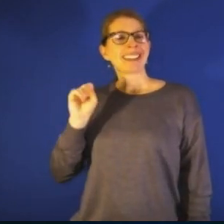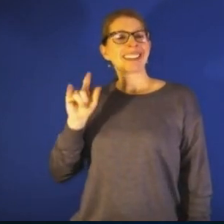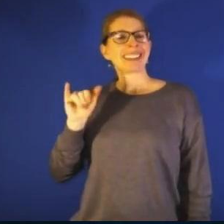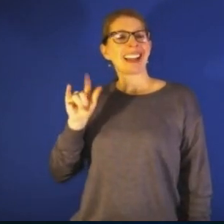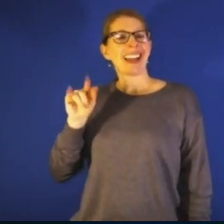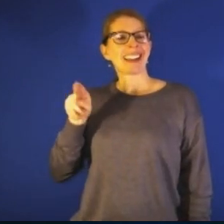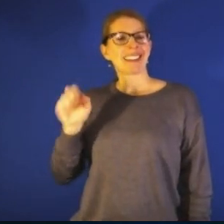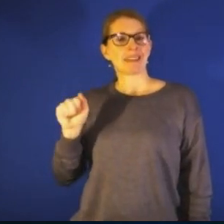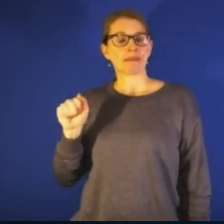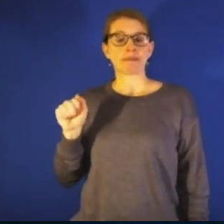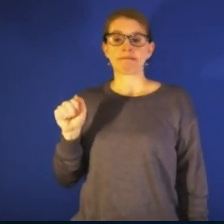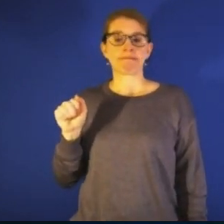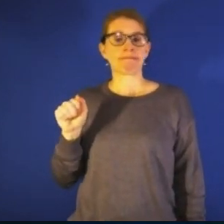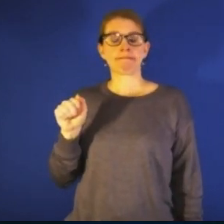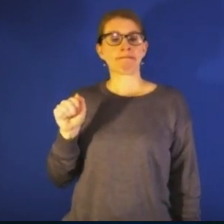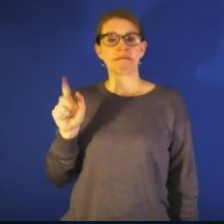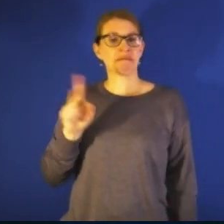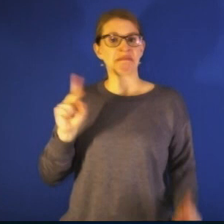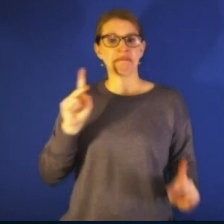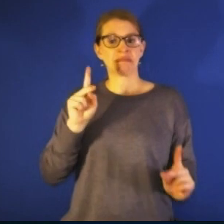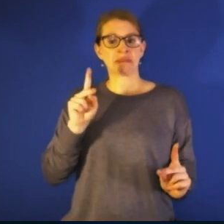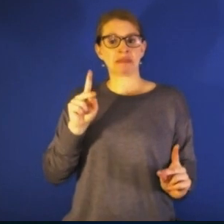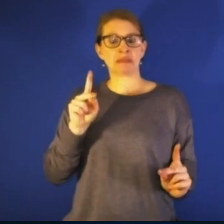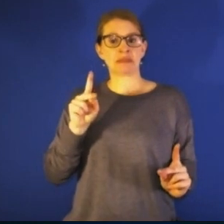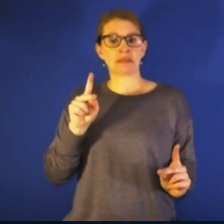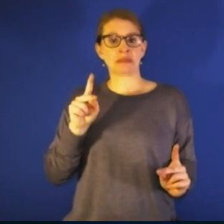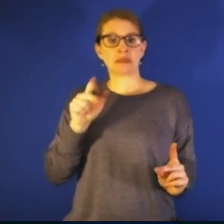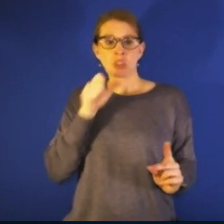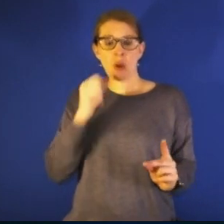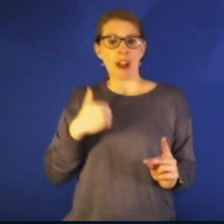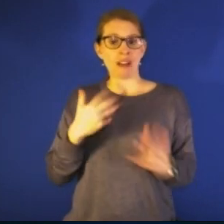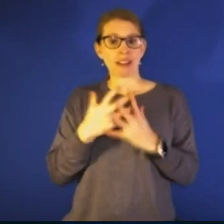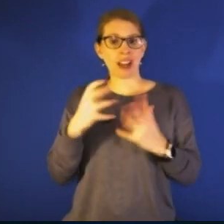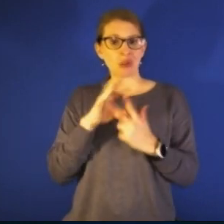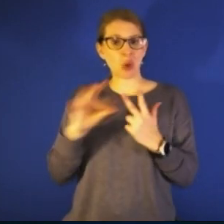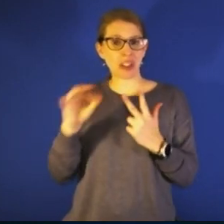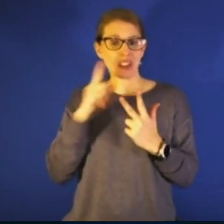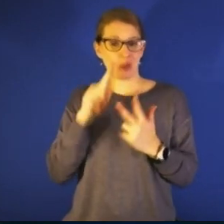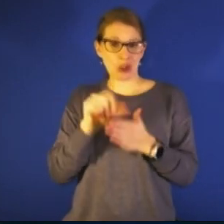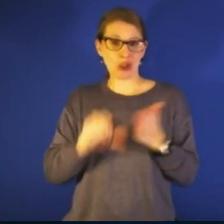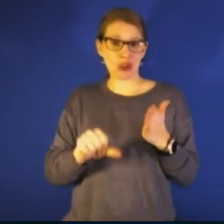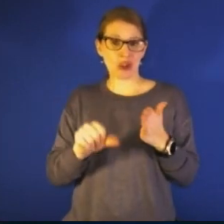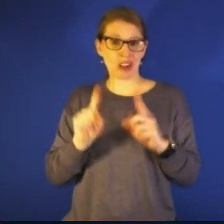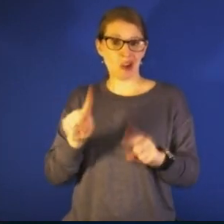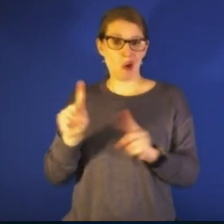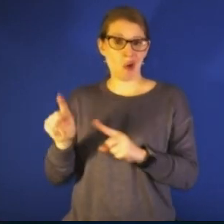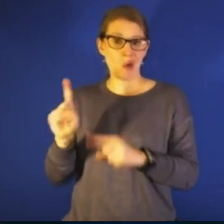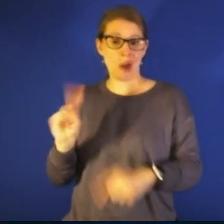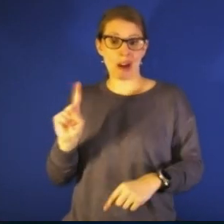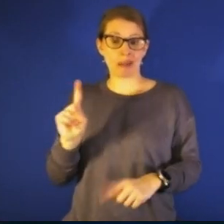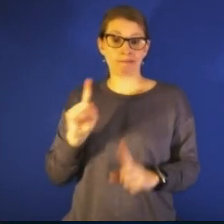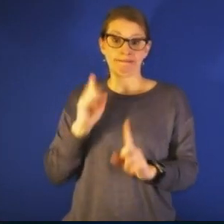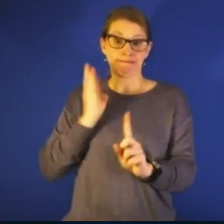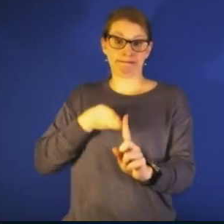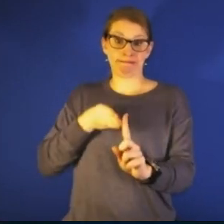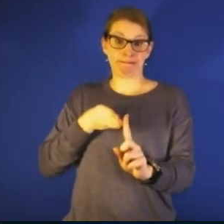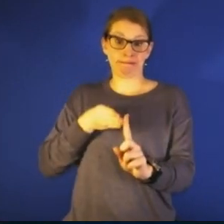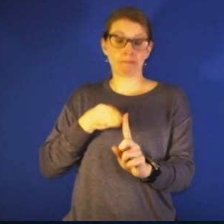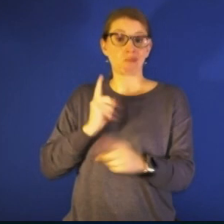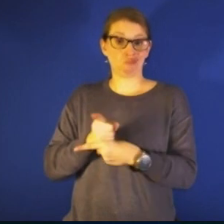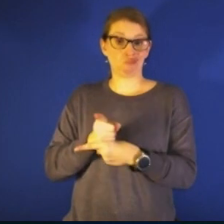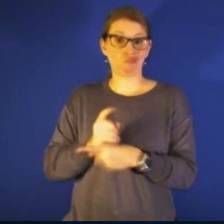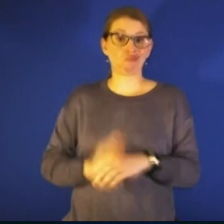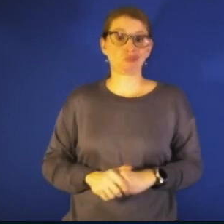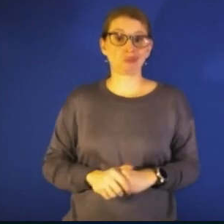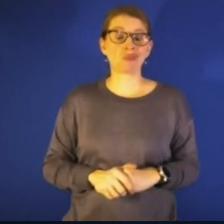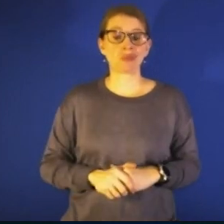I mean, people who need surgery in Salina, they don't have lots of choices of where to go. So, I mean, you guys, you're it. And so when, I